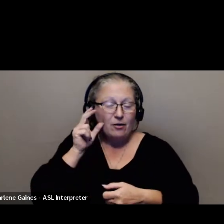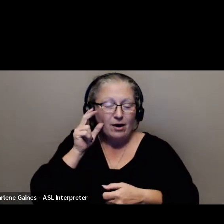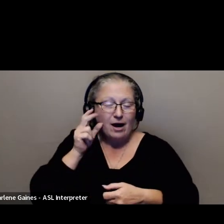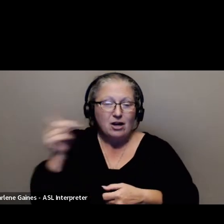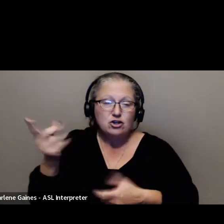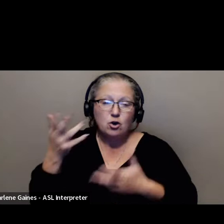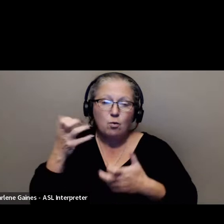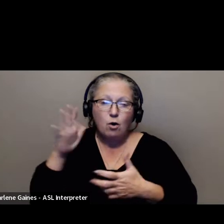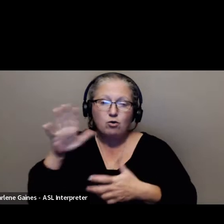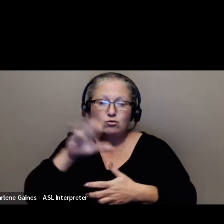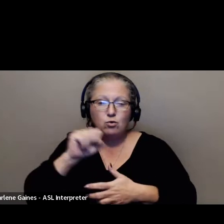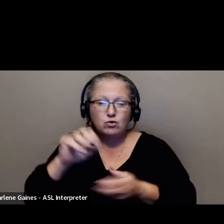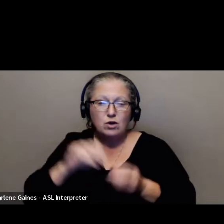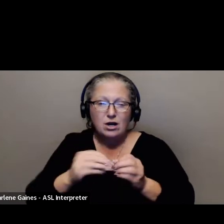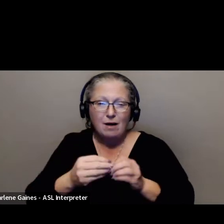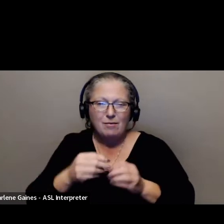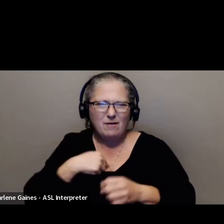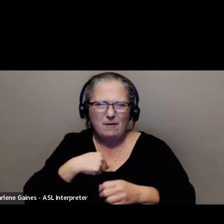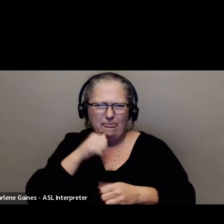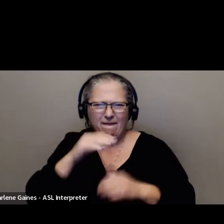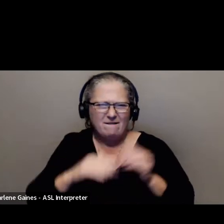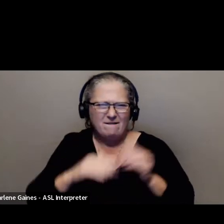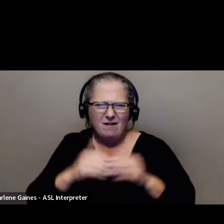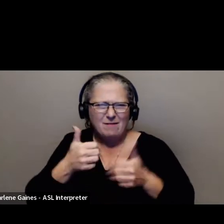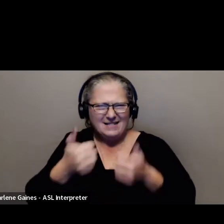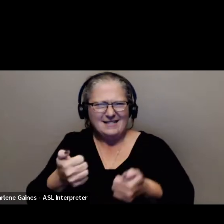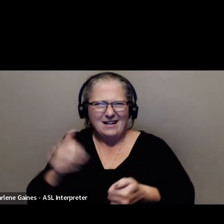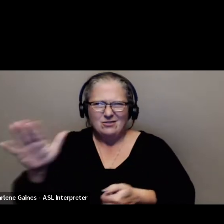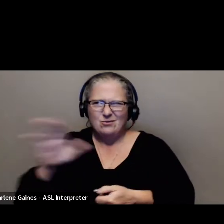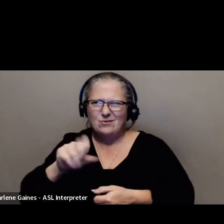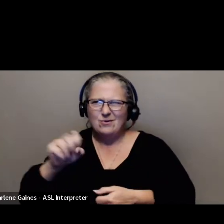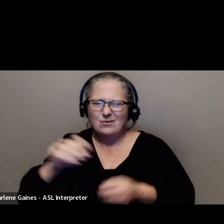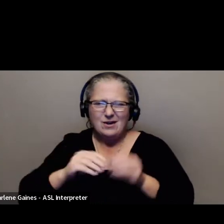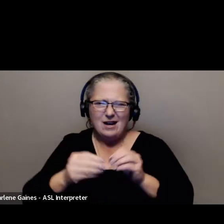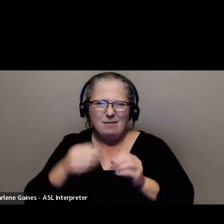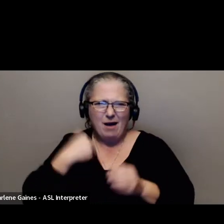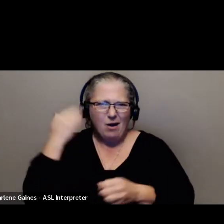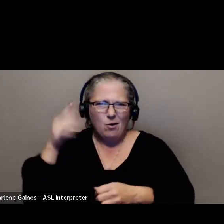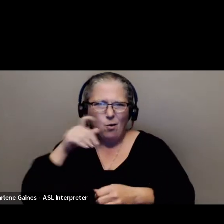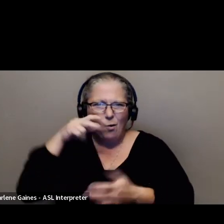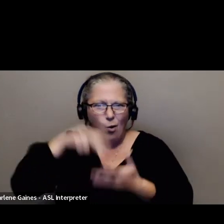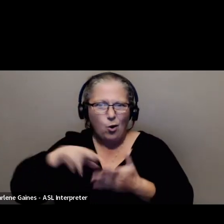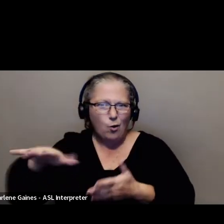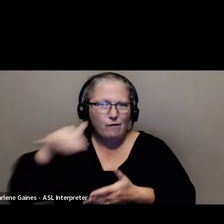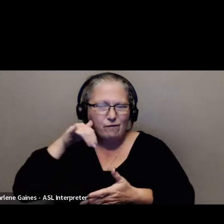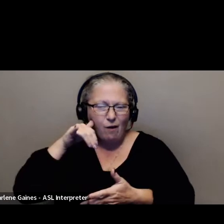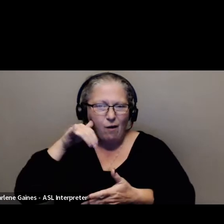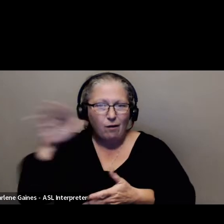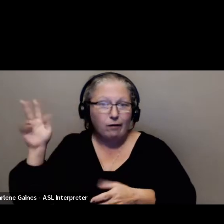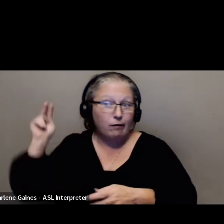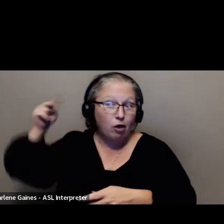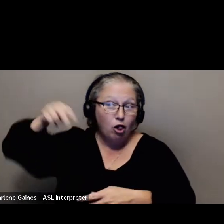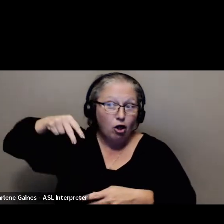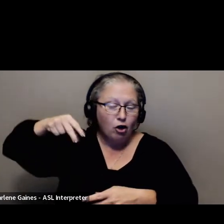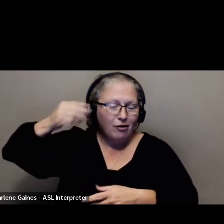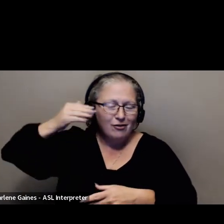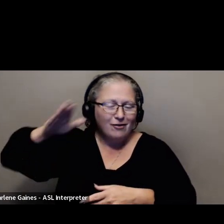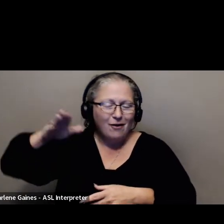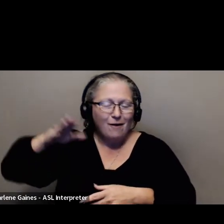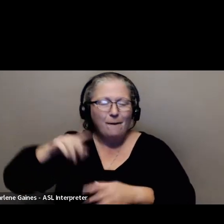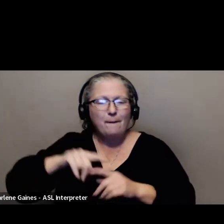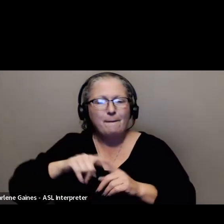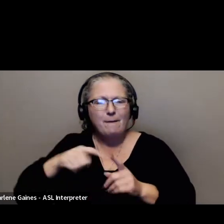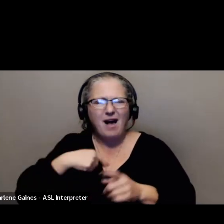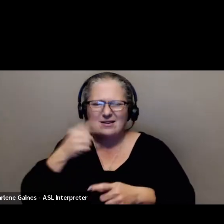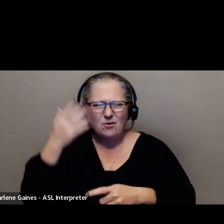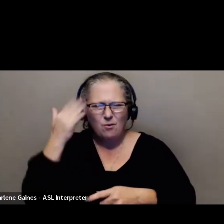She wanted her social security number. Well, I don't feel comfortable texting my daughter her social security number because I don't know who's looking at her phone over her shoulder. But I